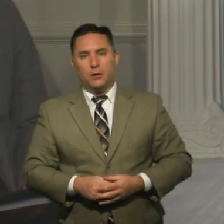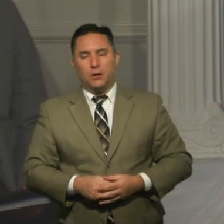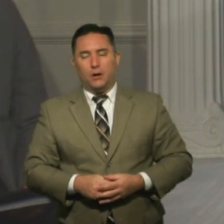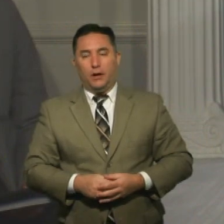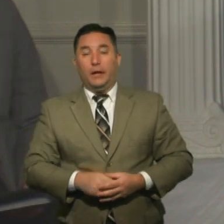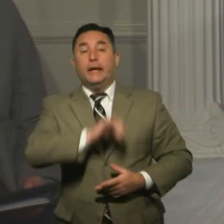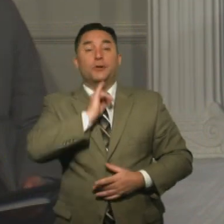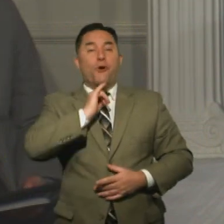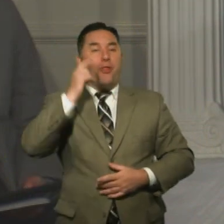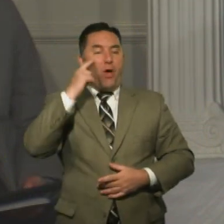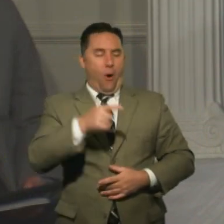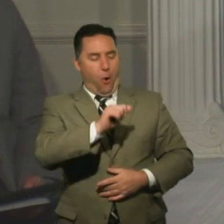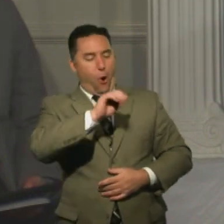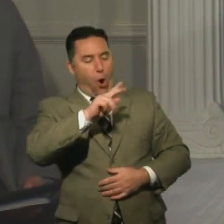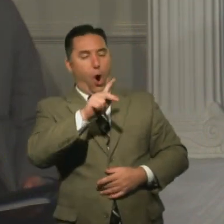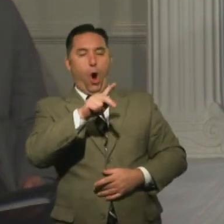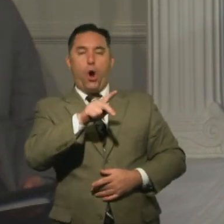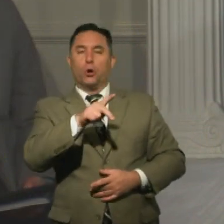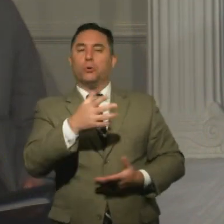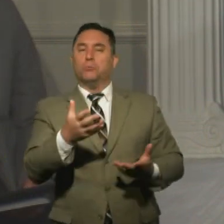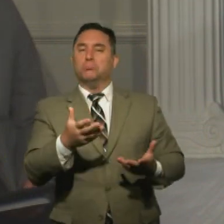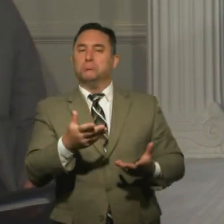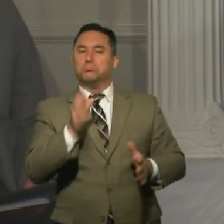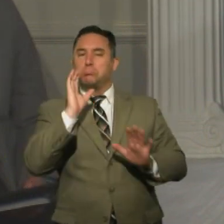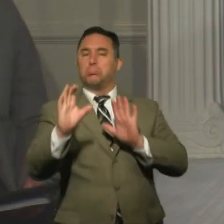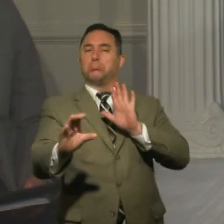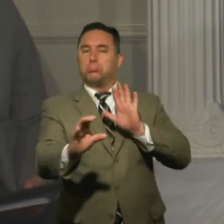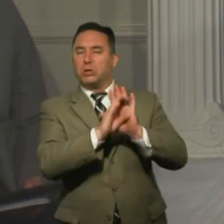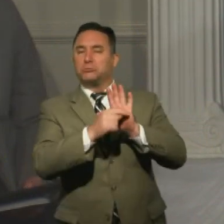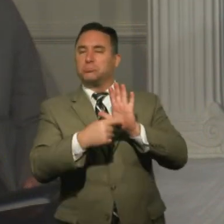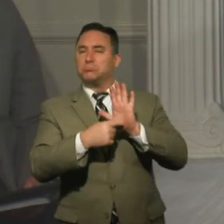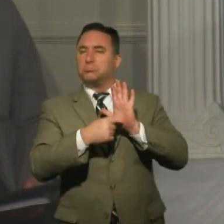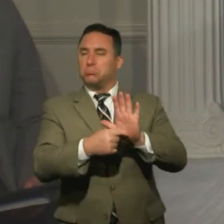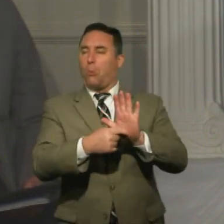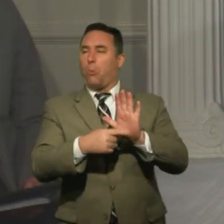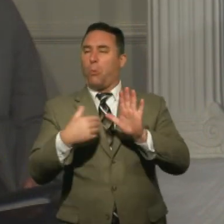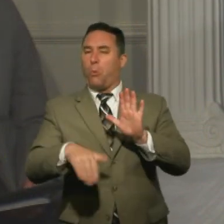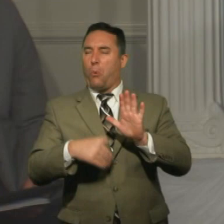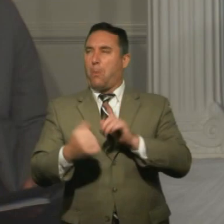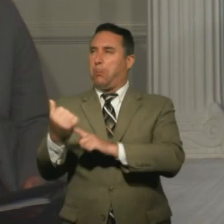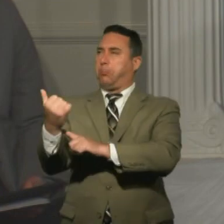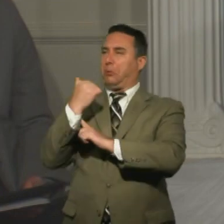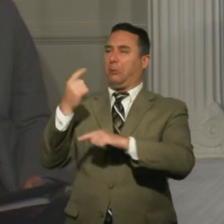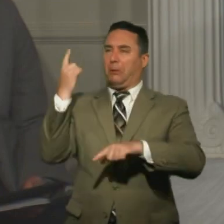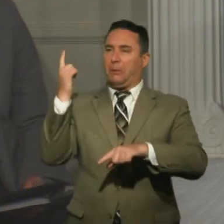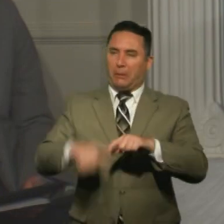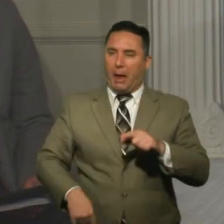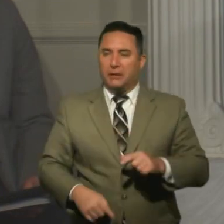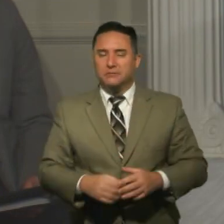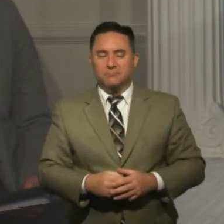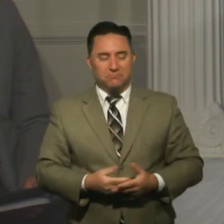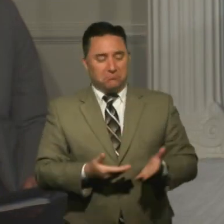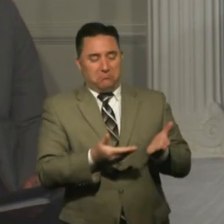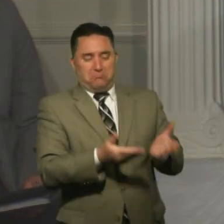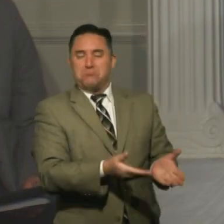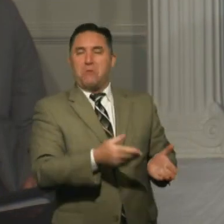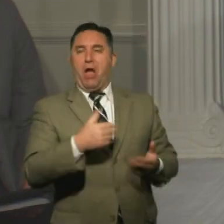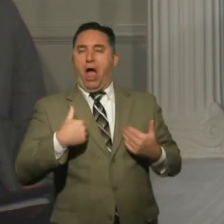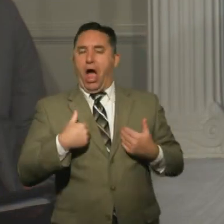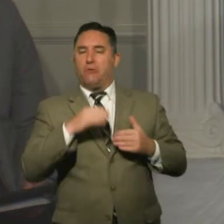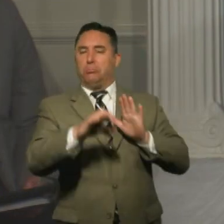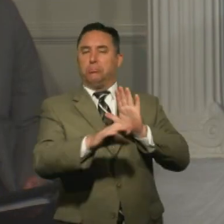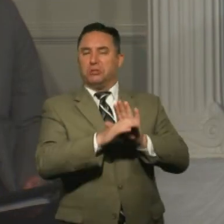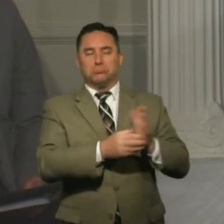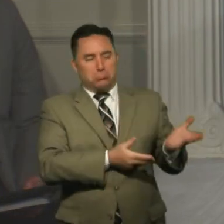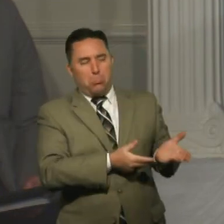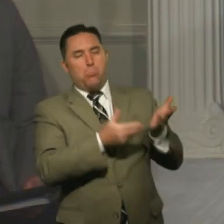They thought, we have the ark, we have the ultimate symbol, we can't be defeated. Look at what we have. Hey,